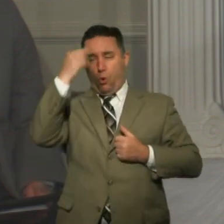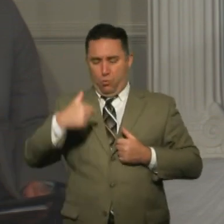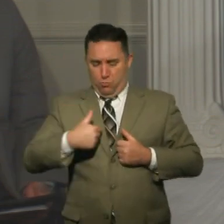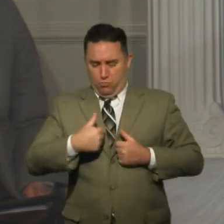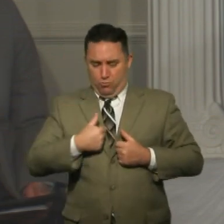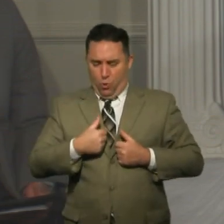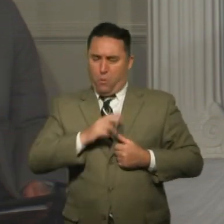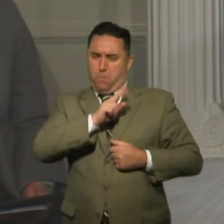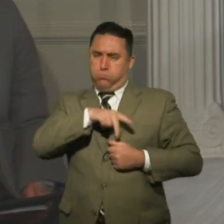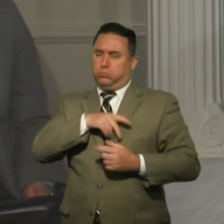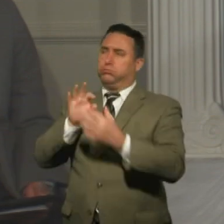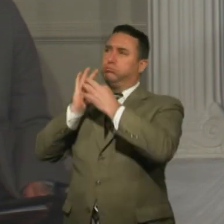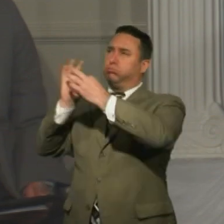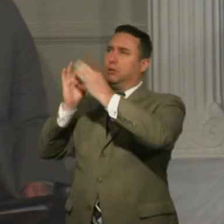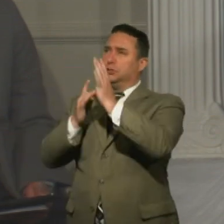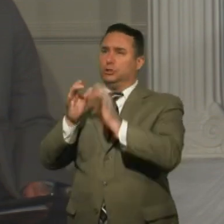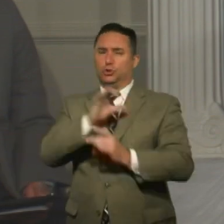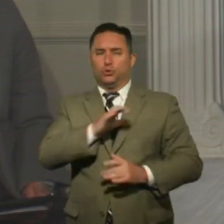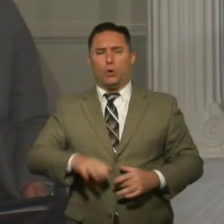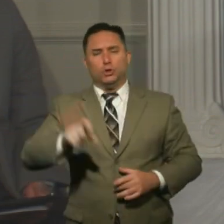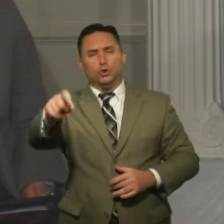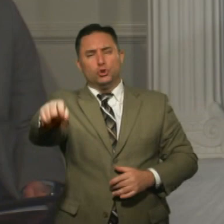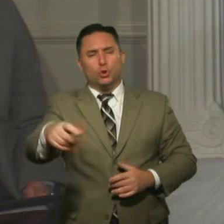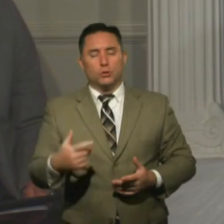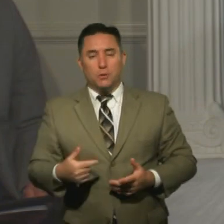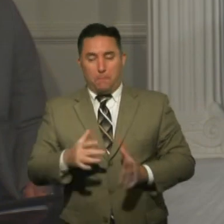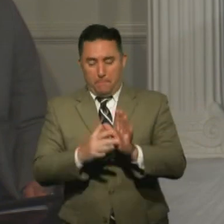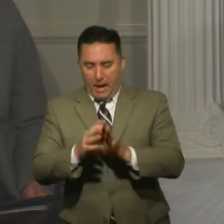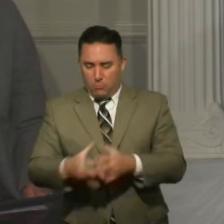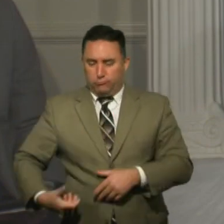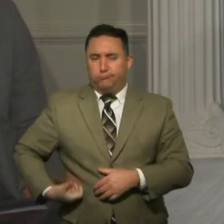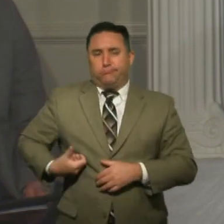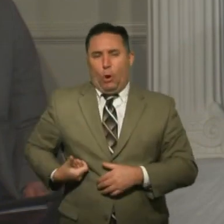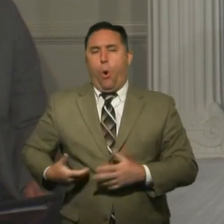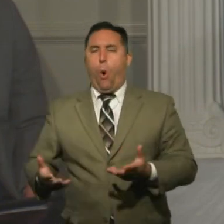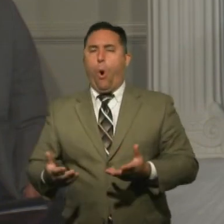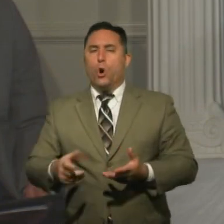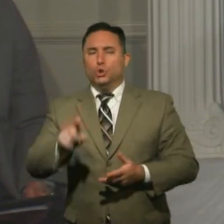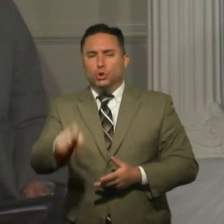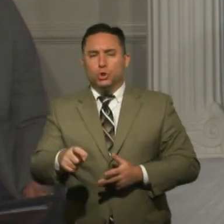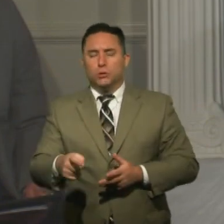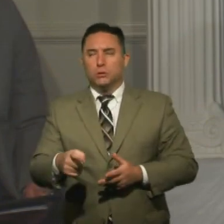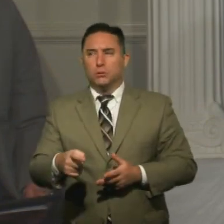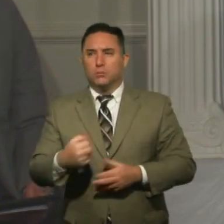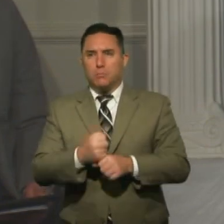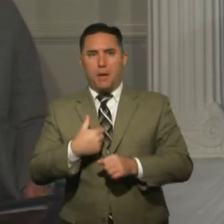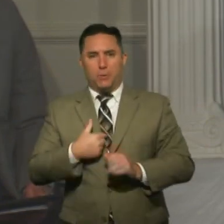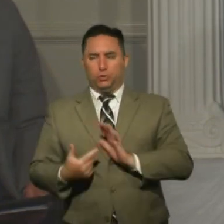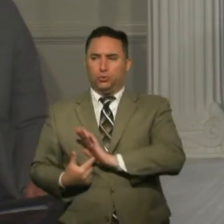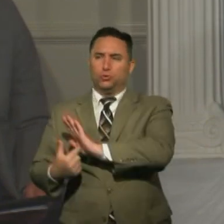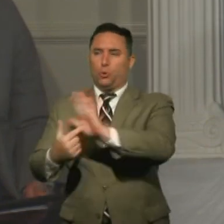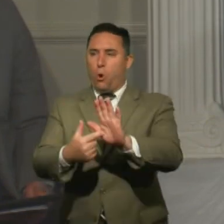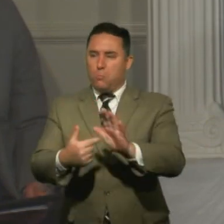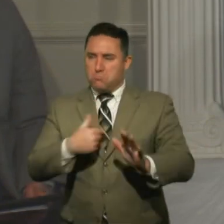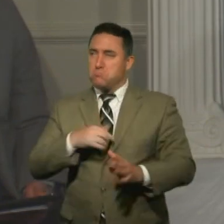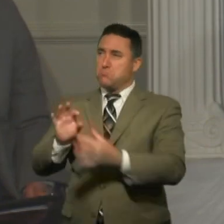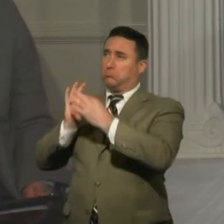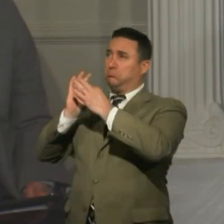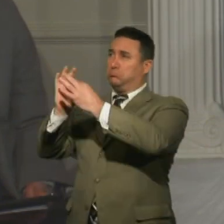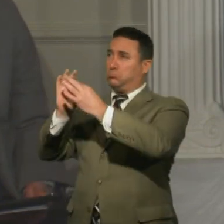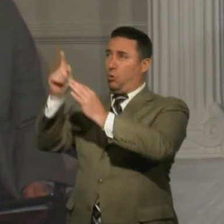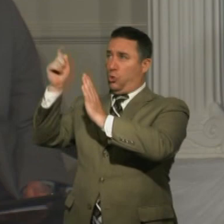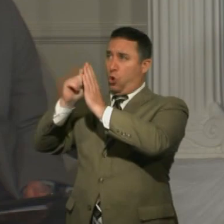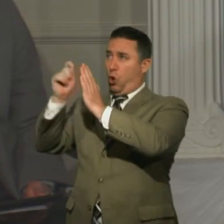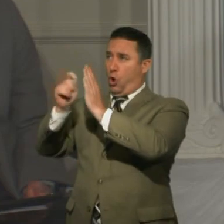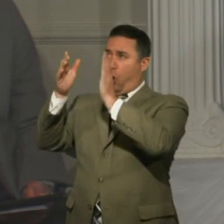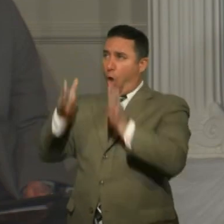have a personal relationship with Jesus Christ? If I carry my Bible, shouldn't that spur me and show them that I have a relationship with the author who